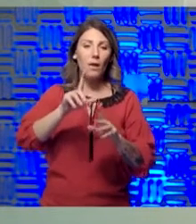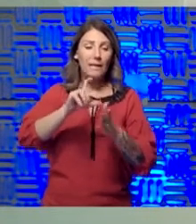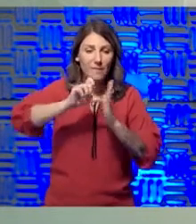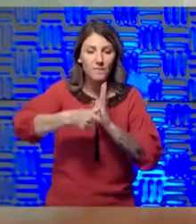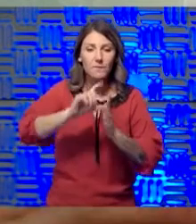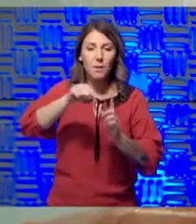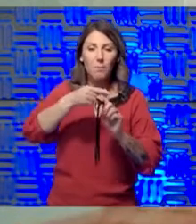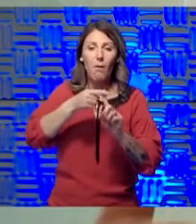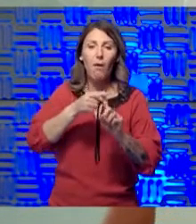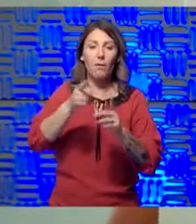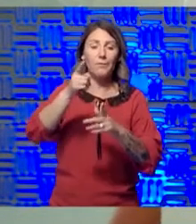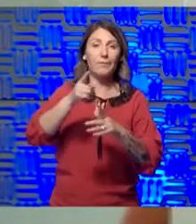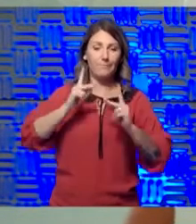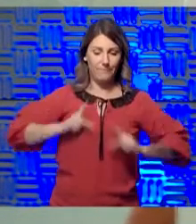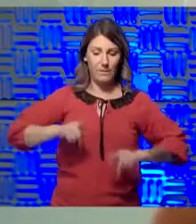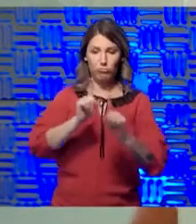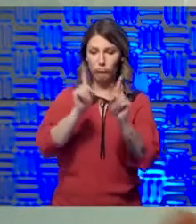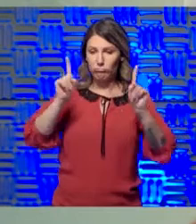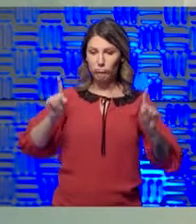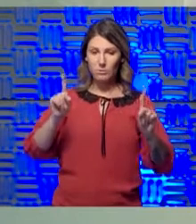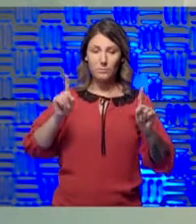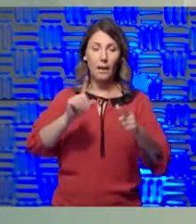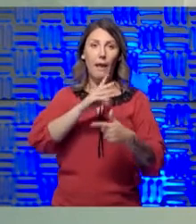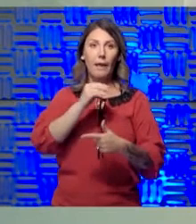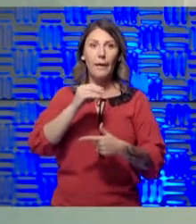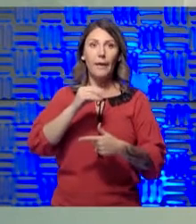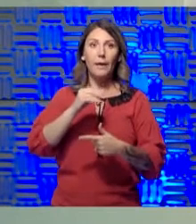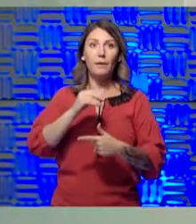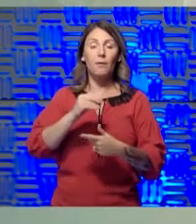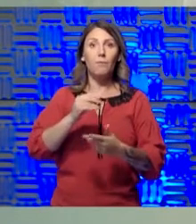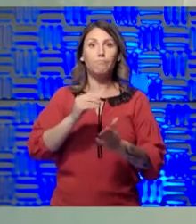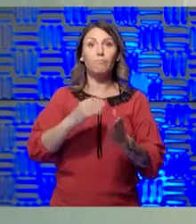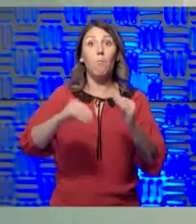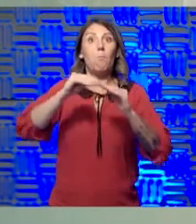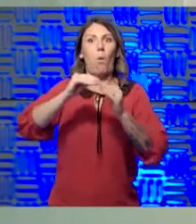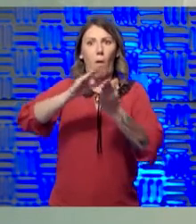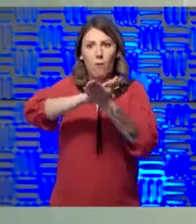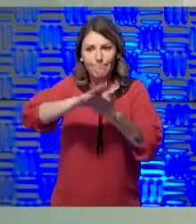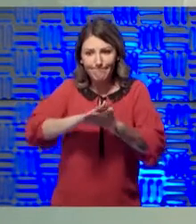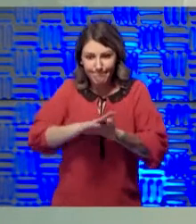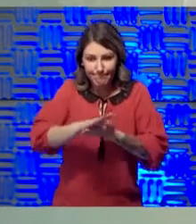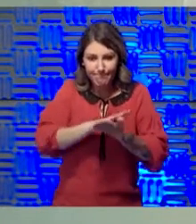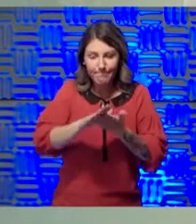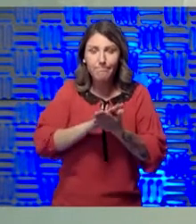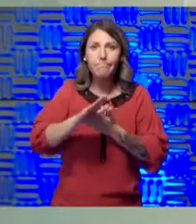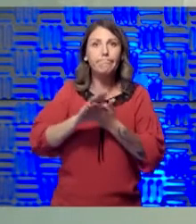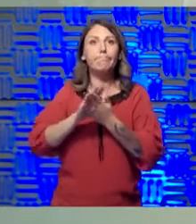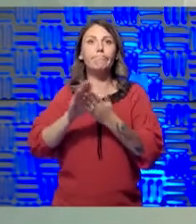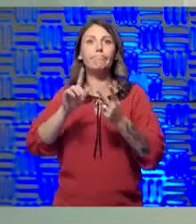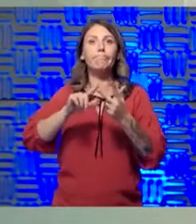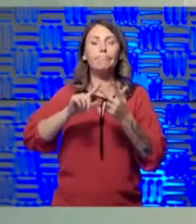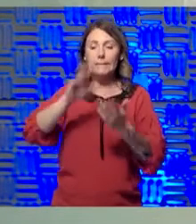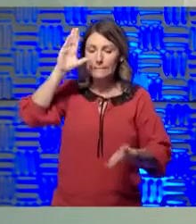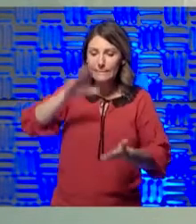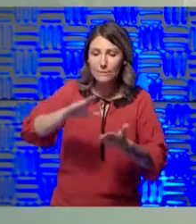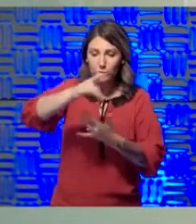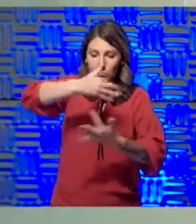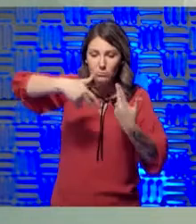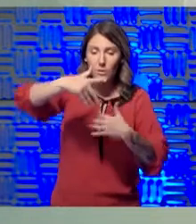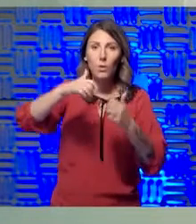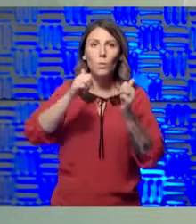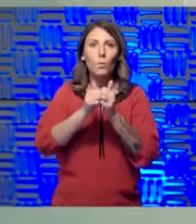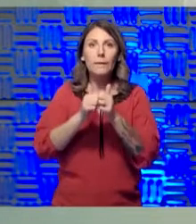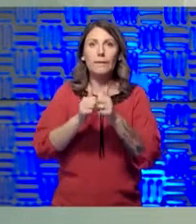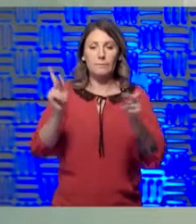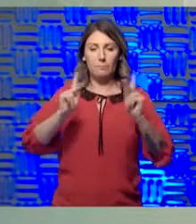the heightened environmental care cleaning that goes on every single day, the decreased interactions with the number of personnel. We're